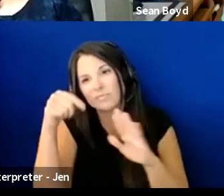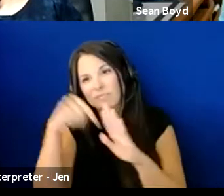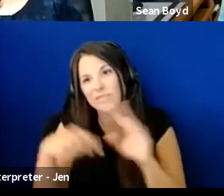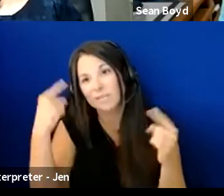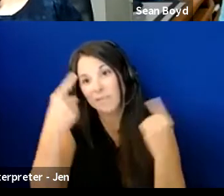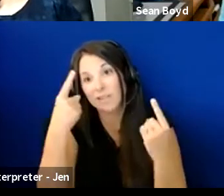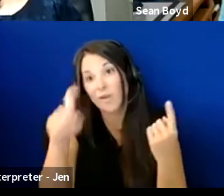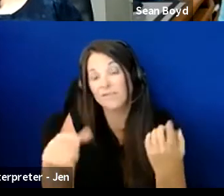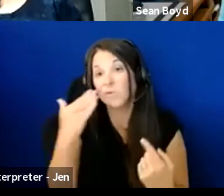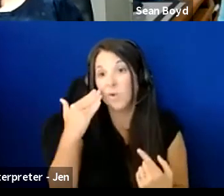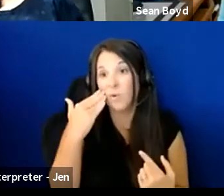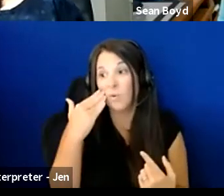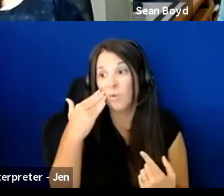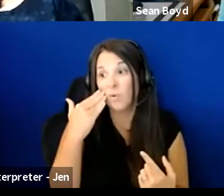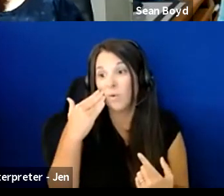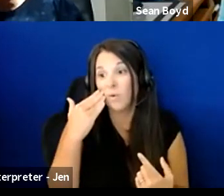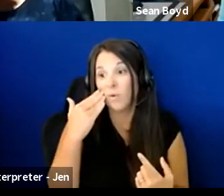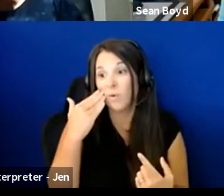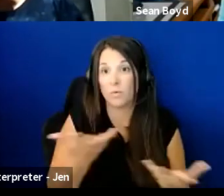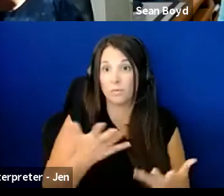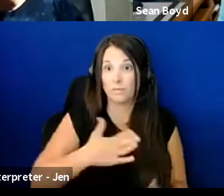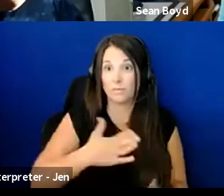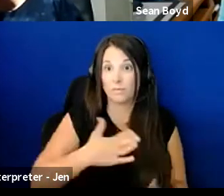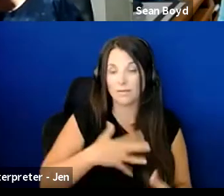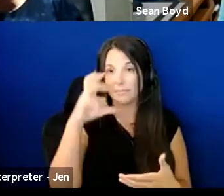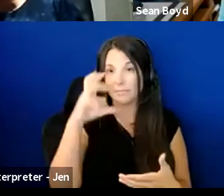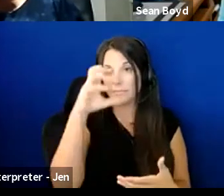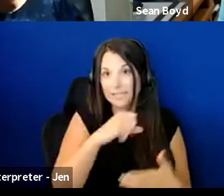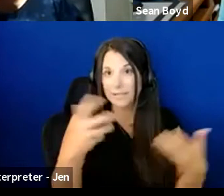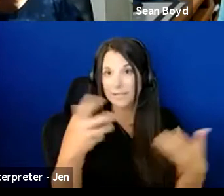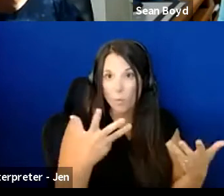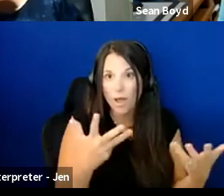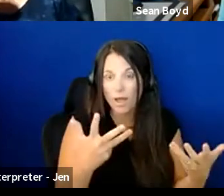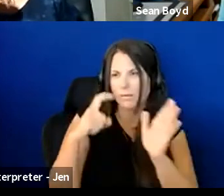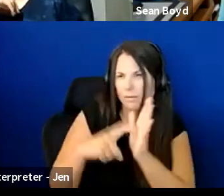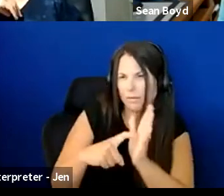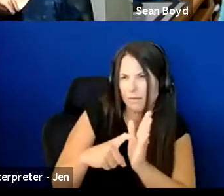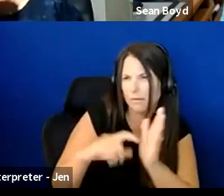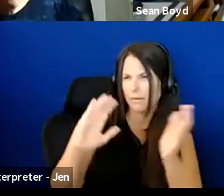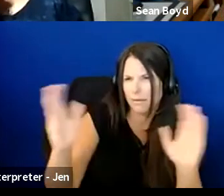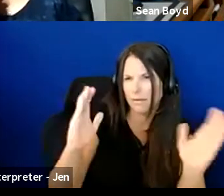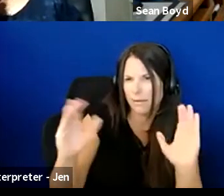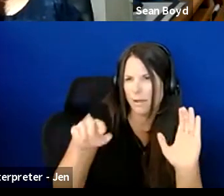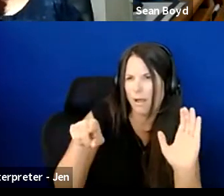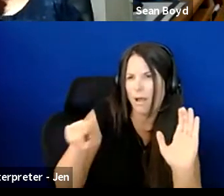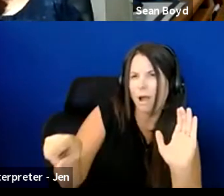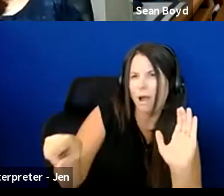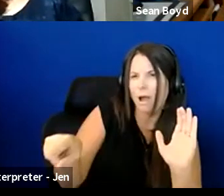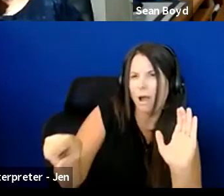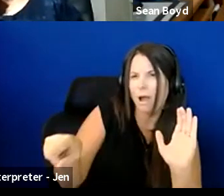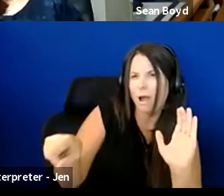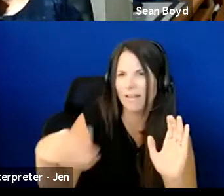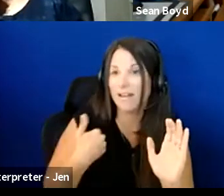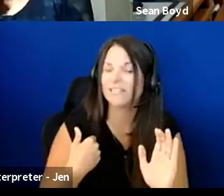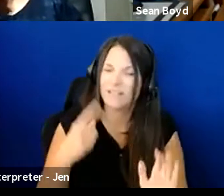know, what yours might be missing, and then recognize it in someone else's. And I just thought it was super